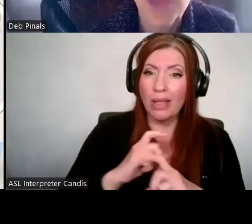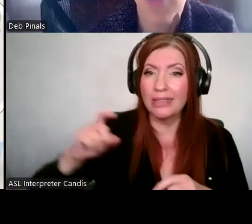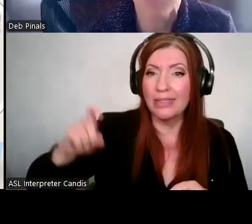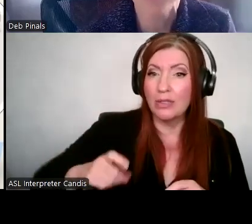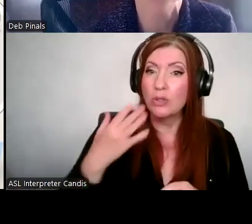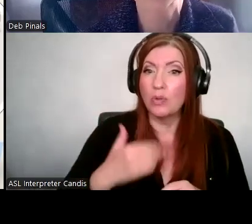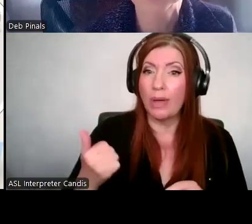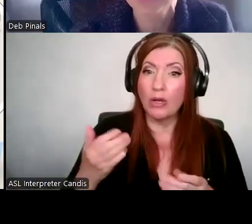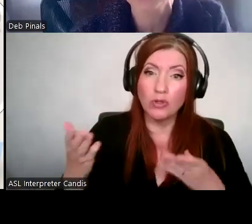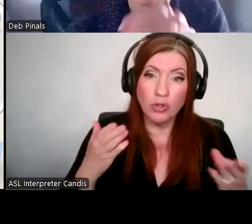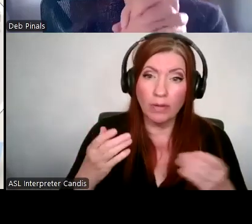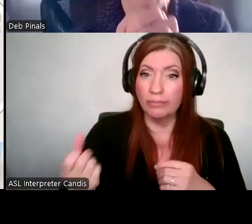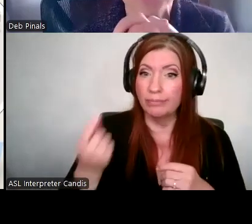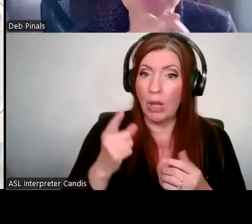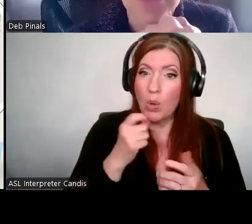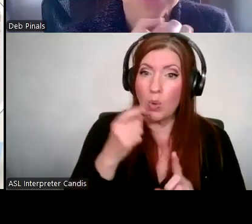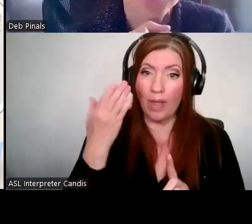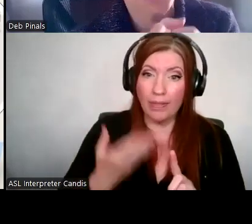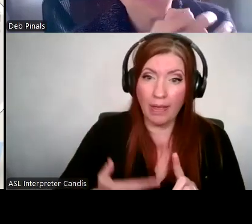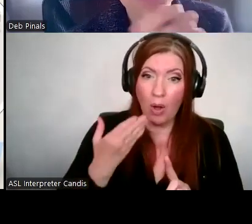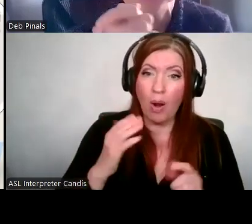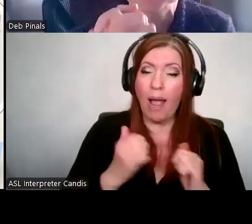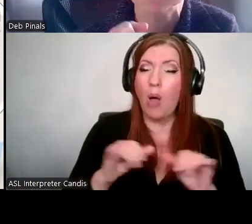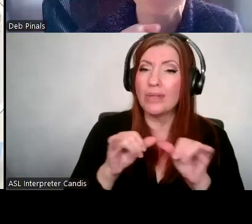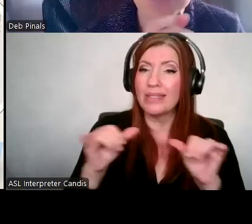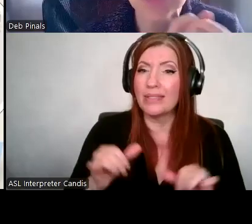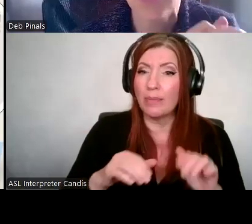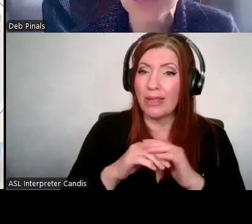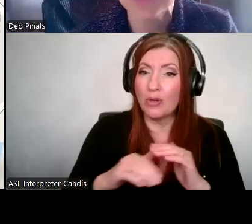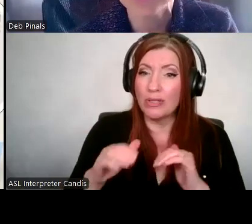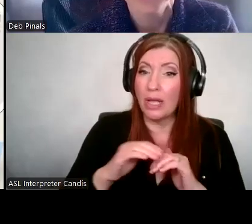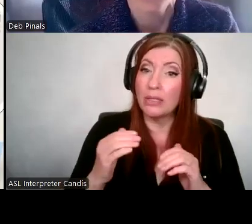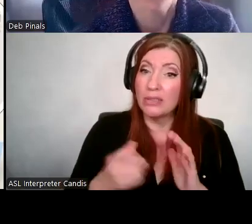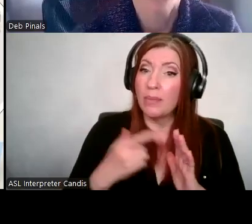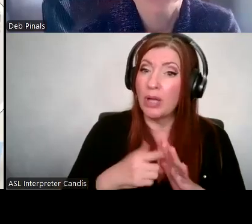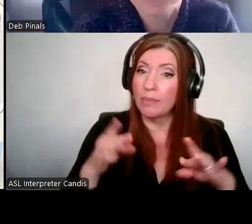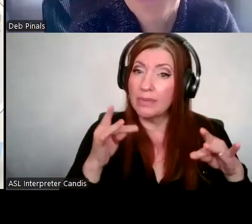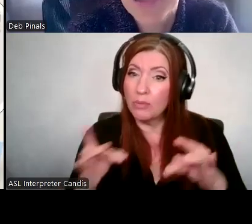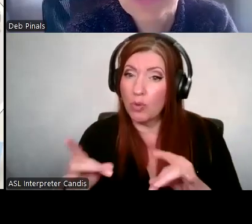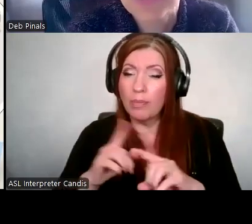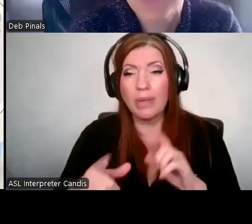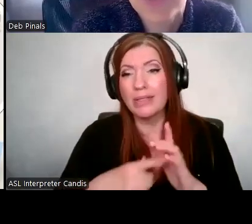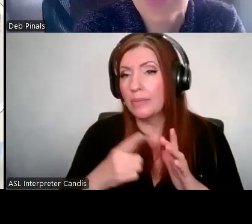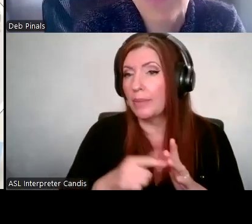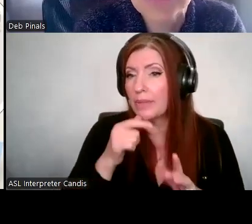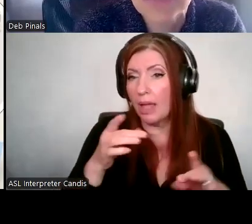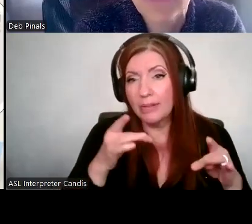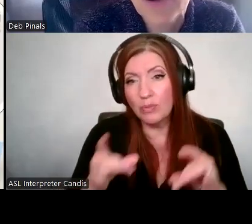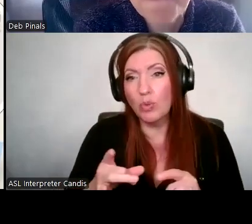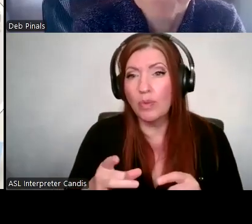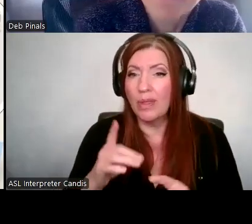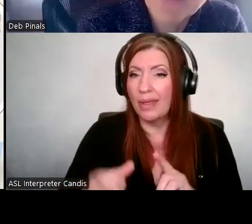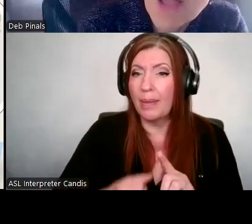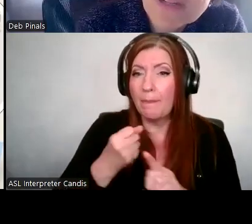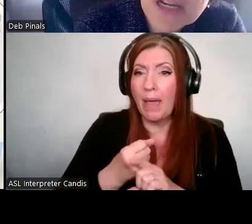who they are and how the systems intersect, sometimes neatly and sometimes not so neatly, that impacts the care that's